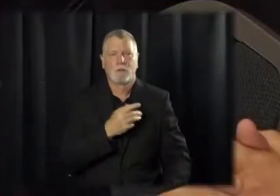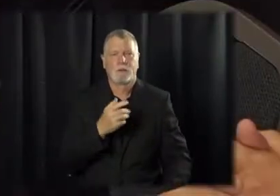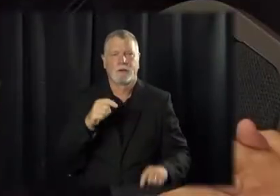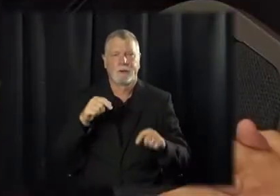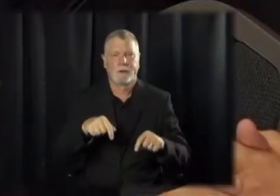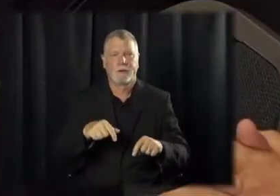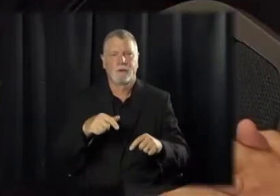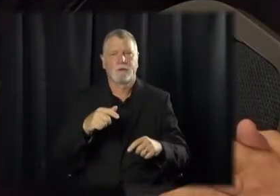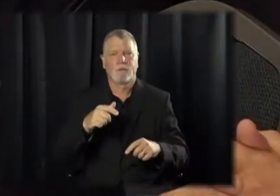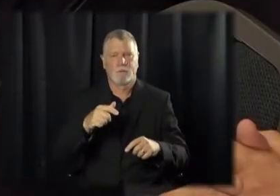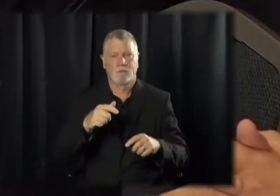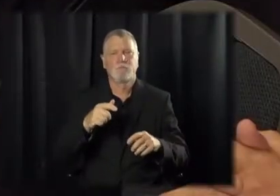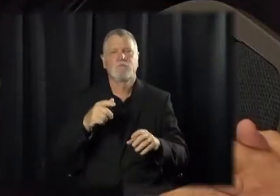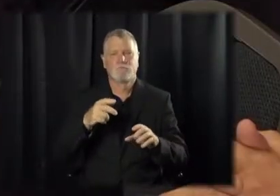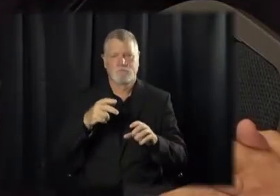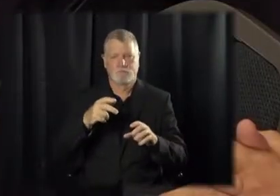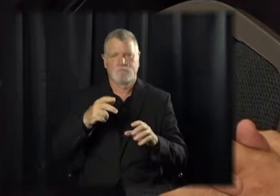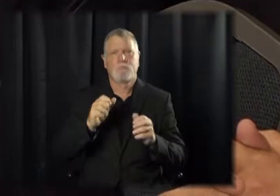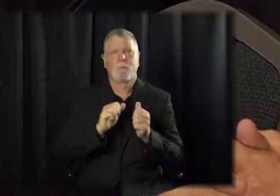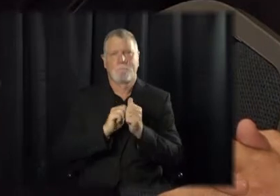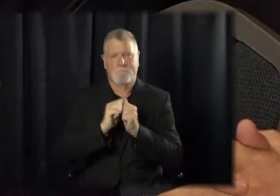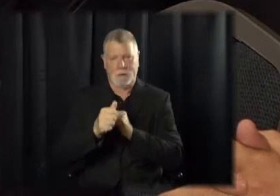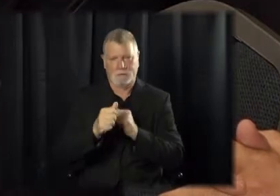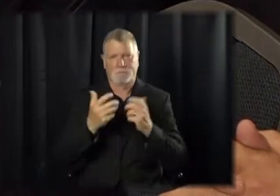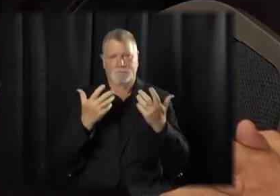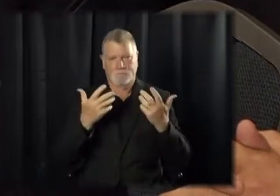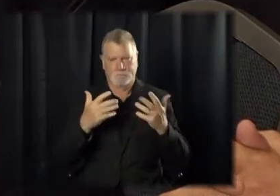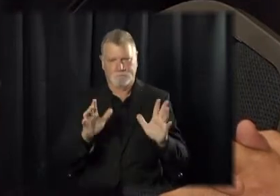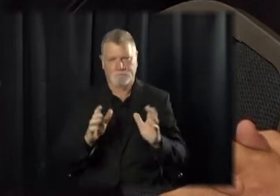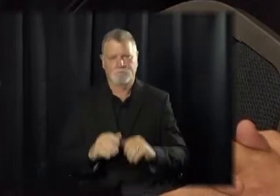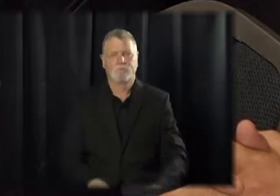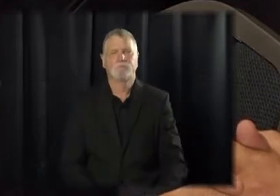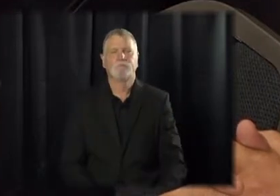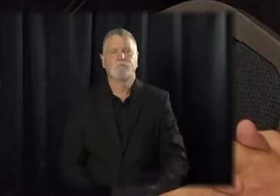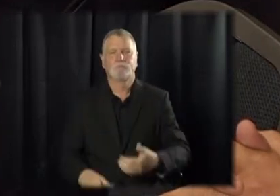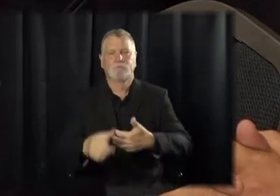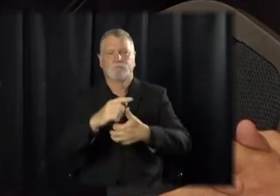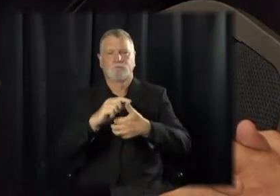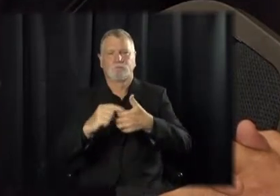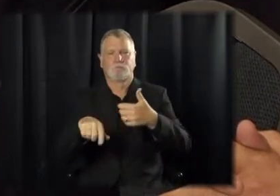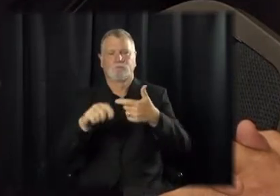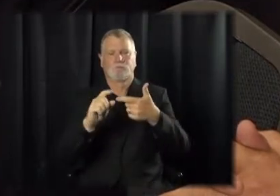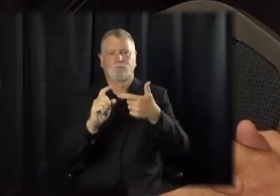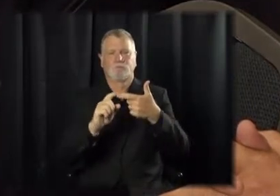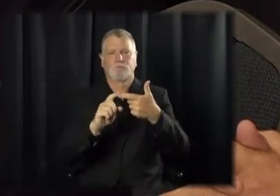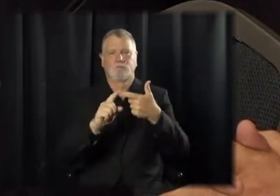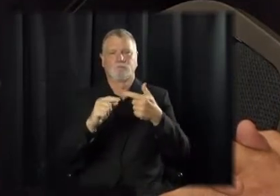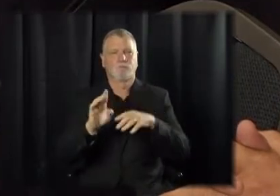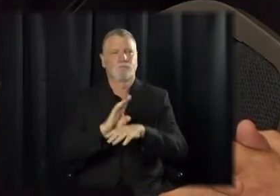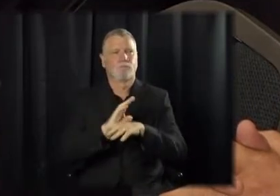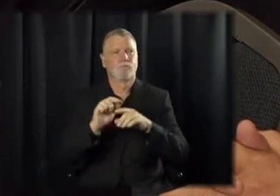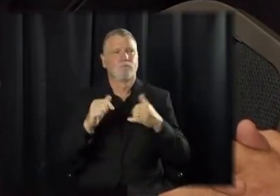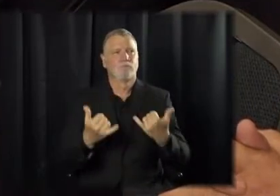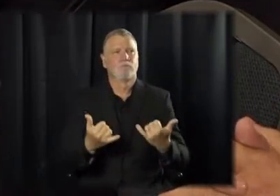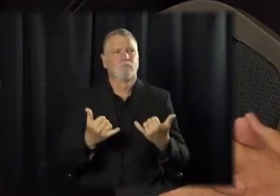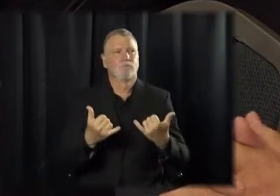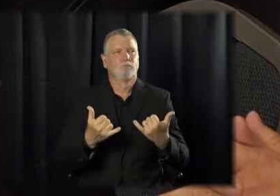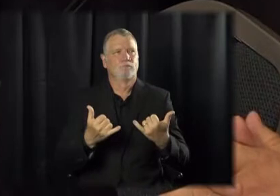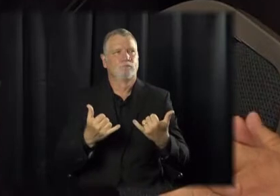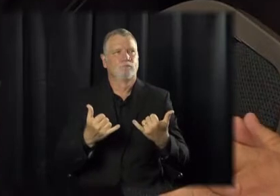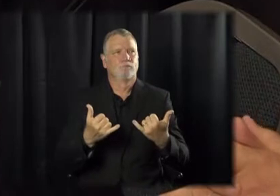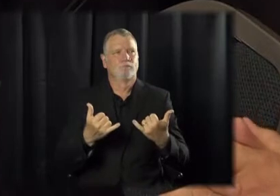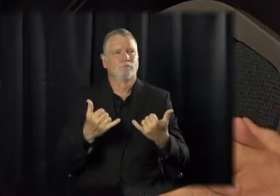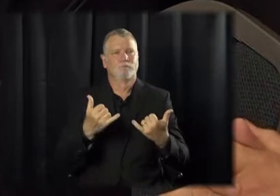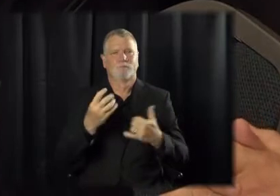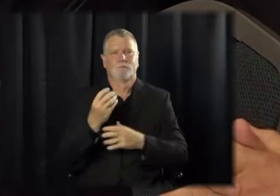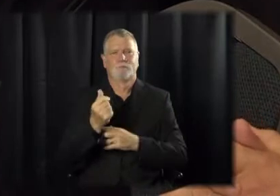present voting in favor, the motion passes. The second item of business that we have is